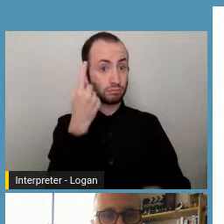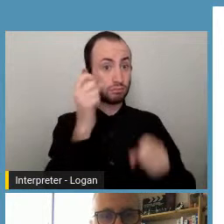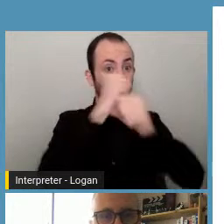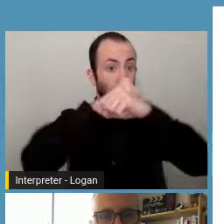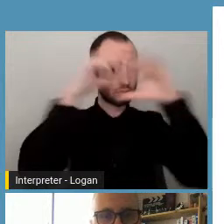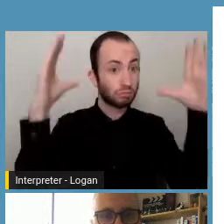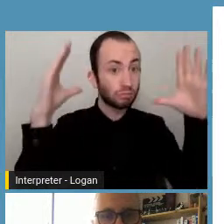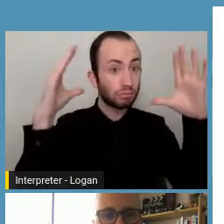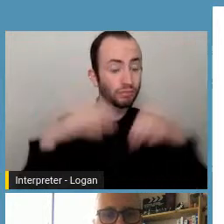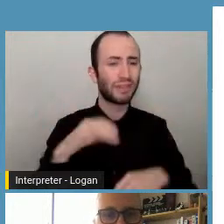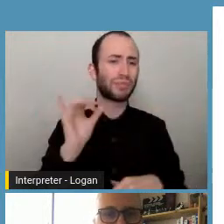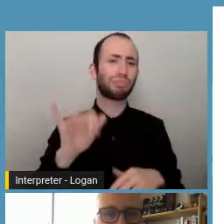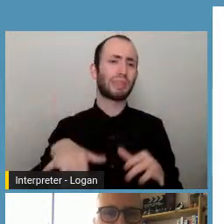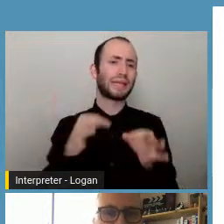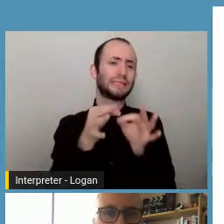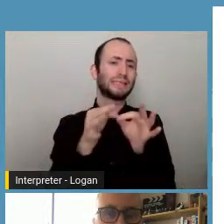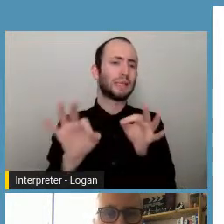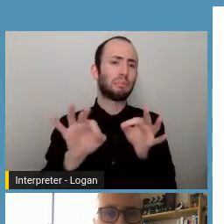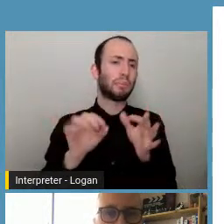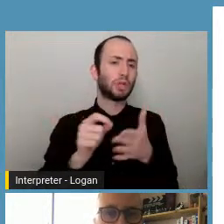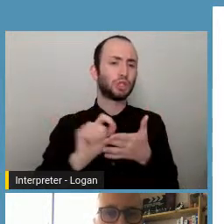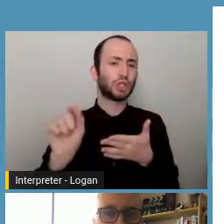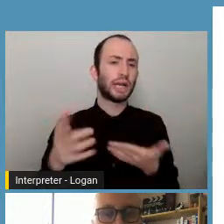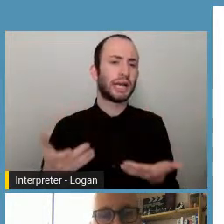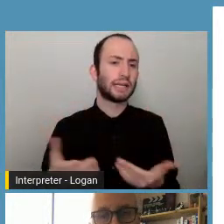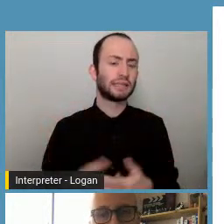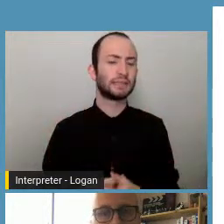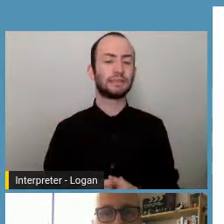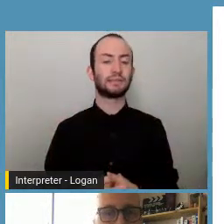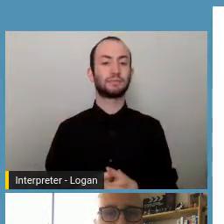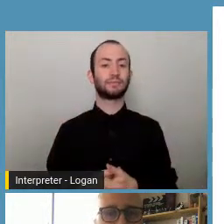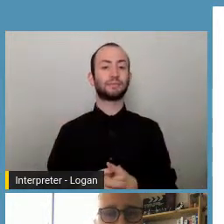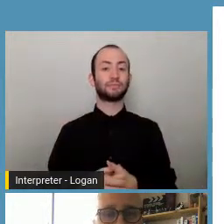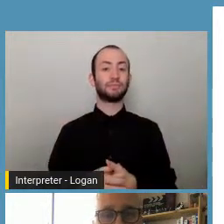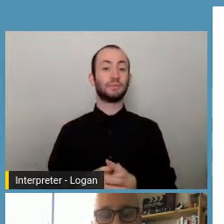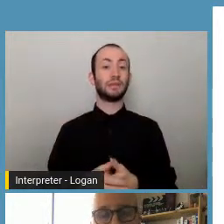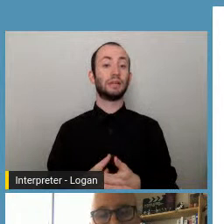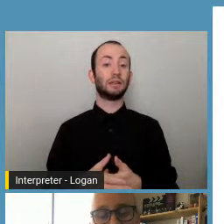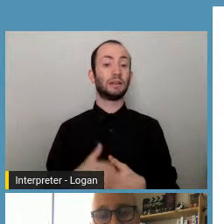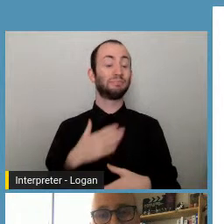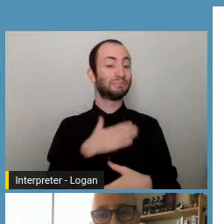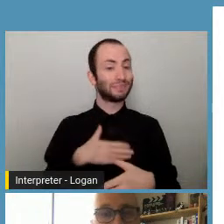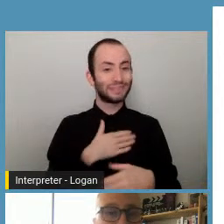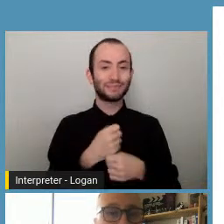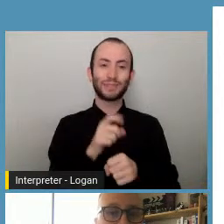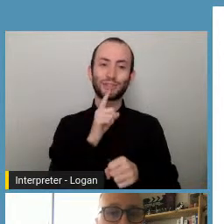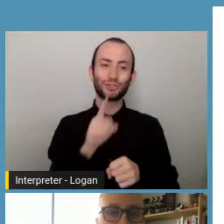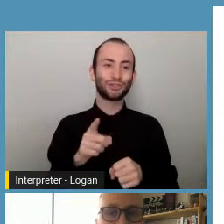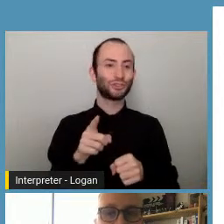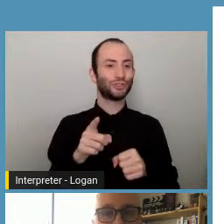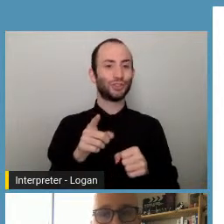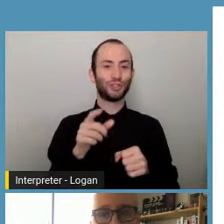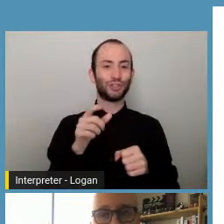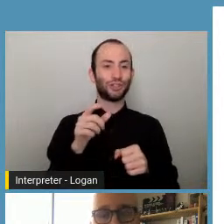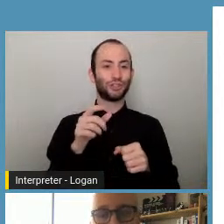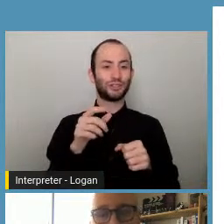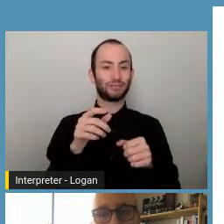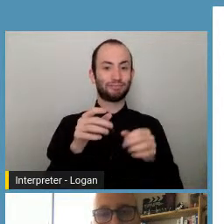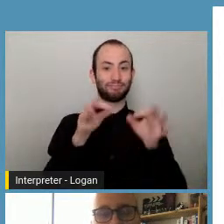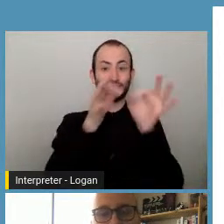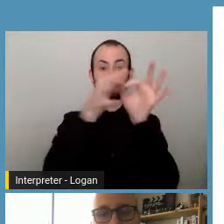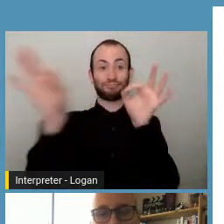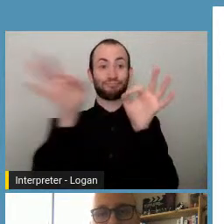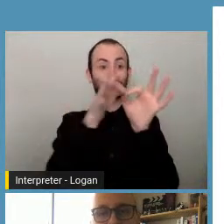simple check. And let's make sure that the descriptions, that the length of the descriptions match the